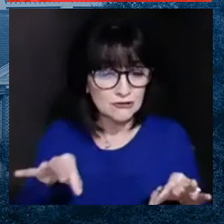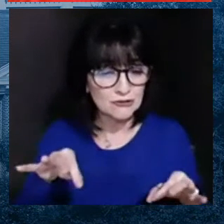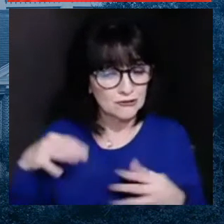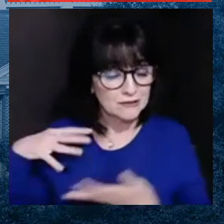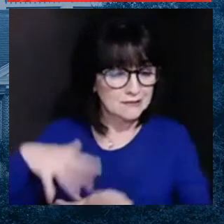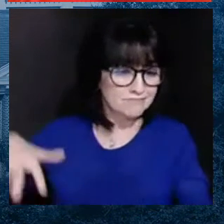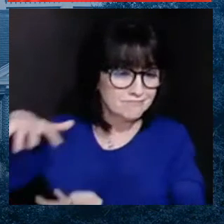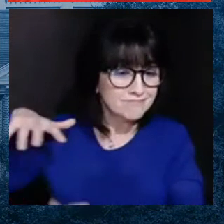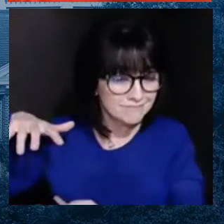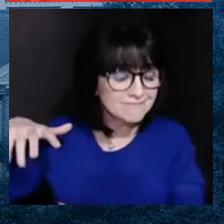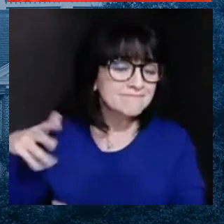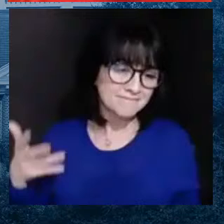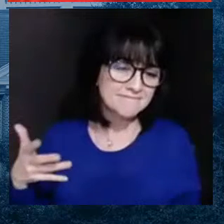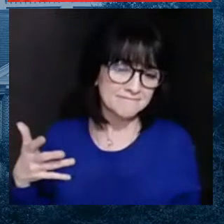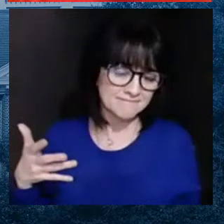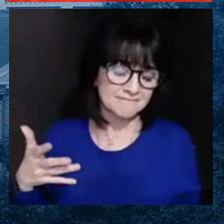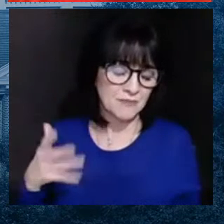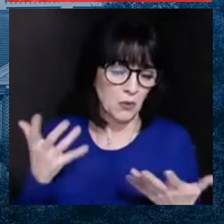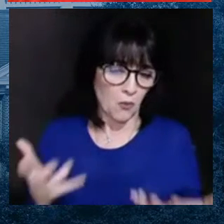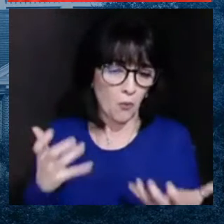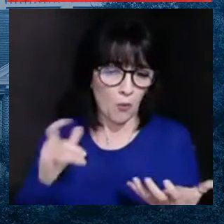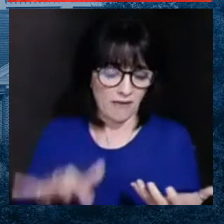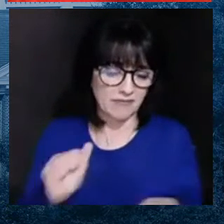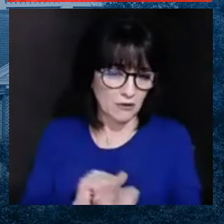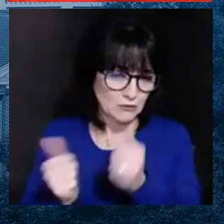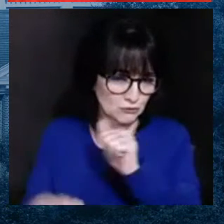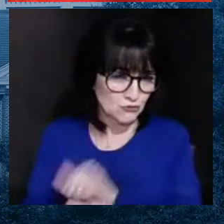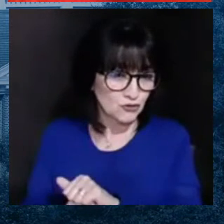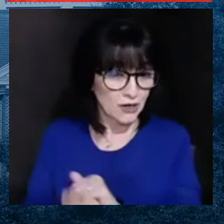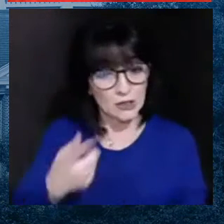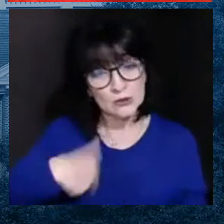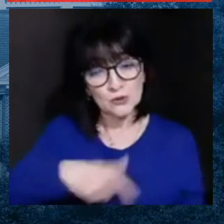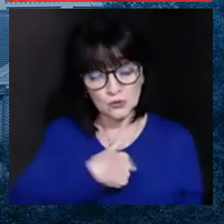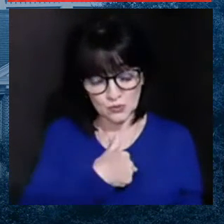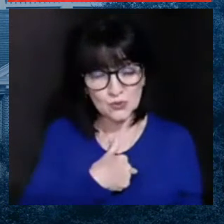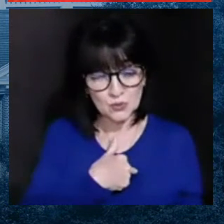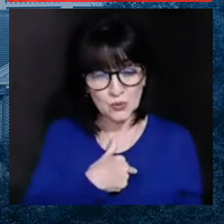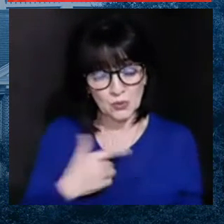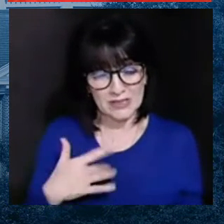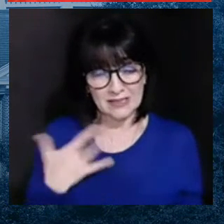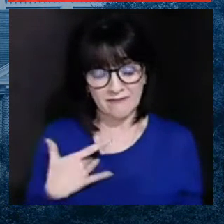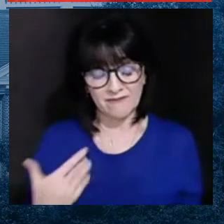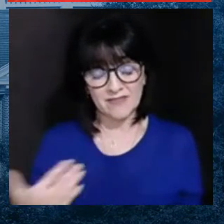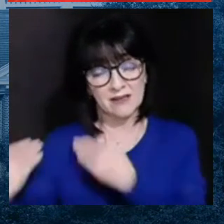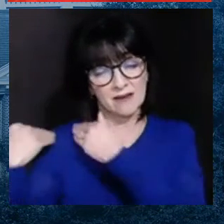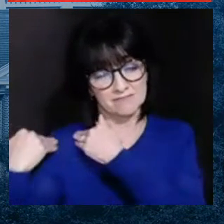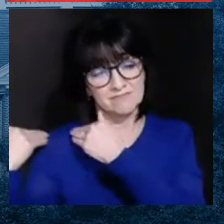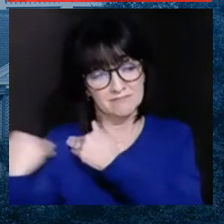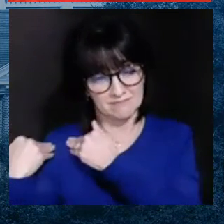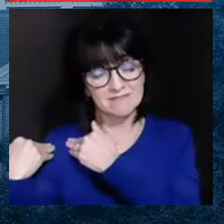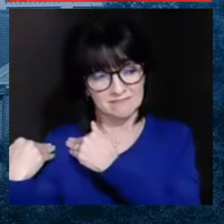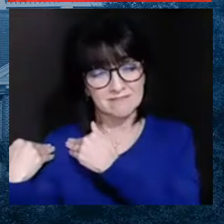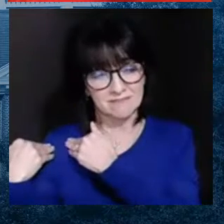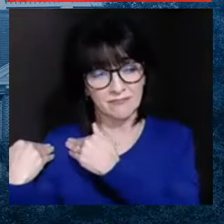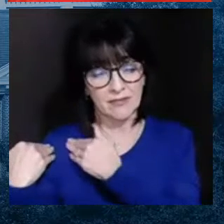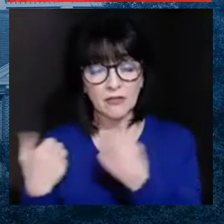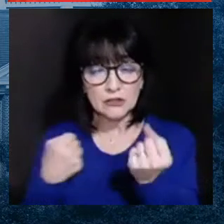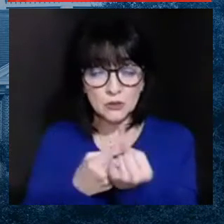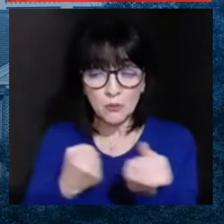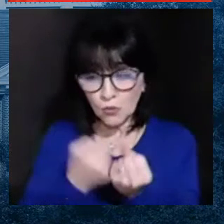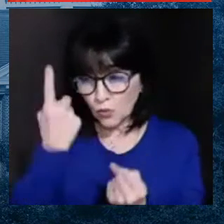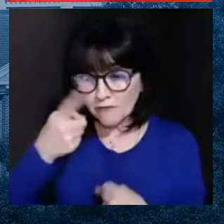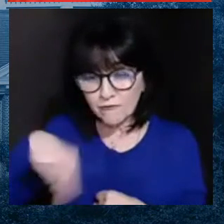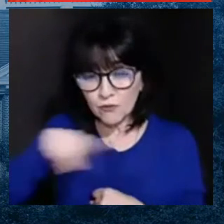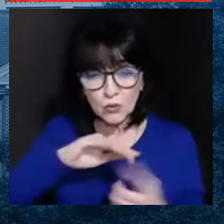the world with us. We carry the support of the community with us. And I thank you all for the work that you do. And I'm